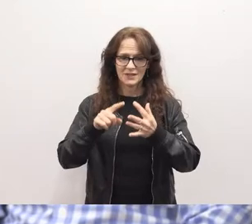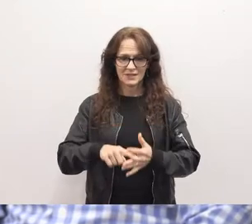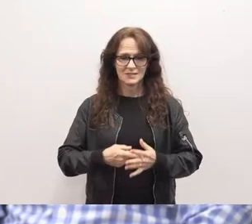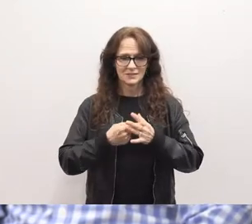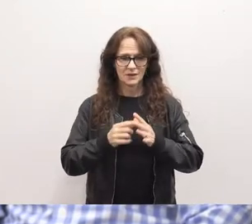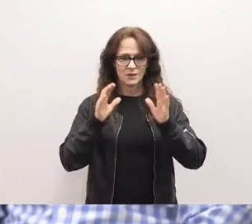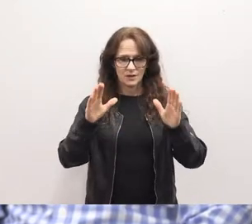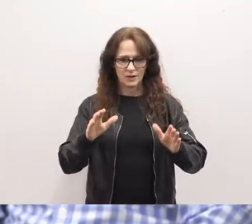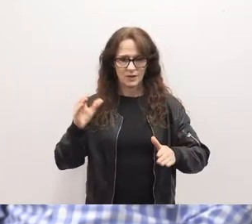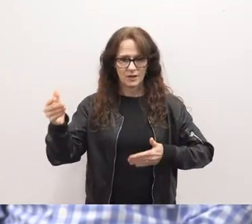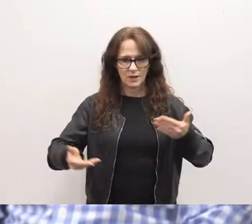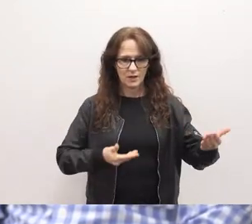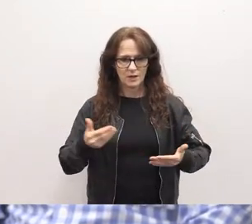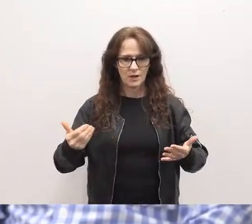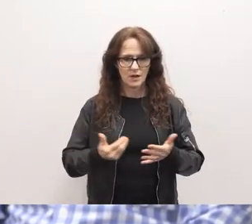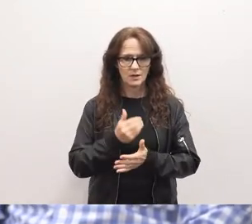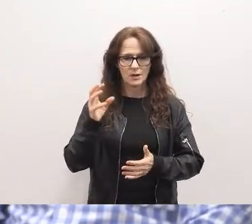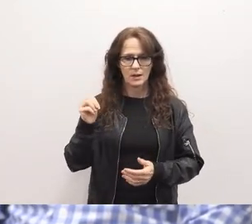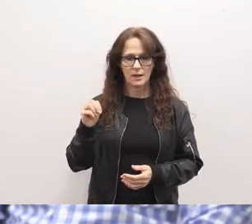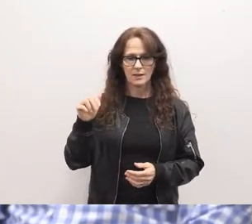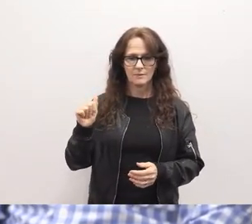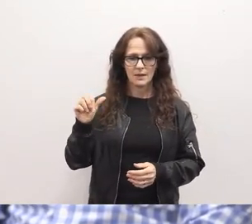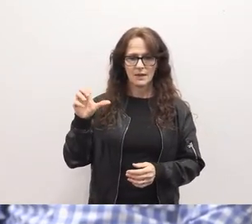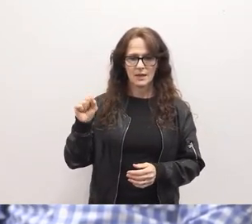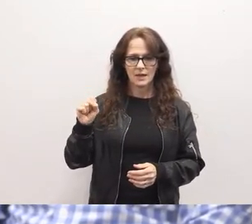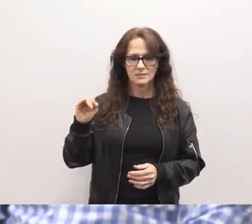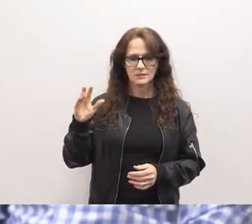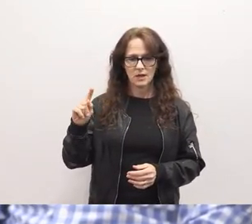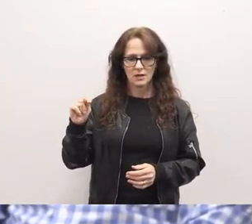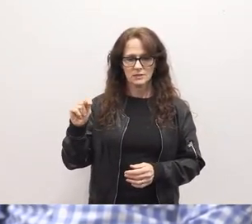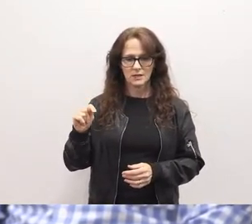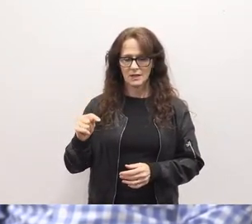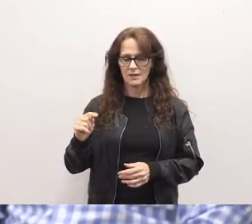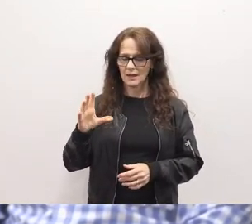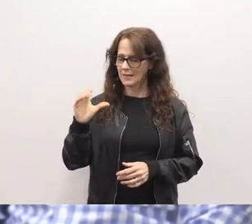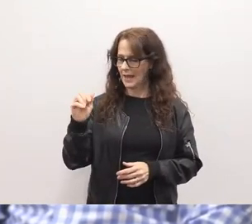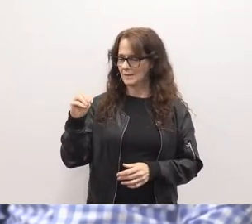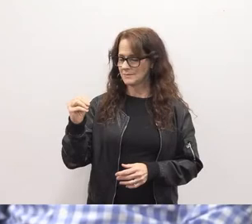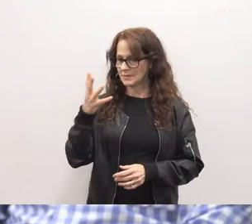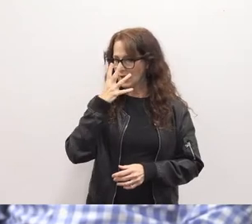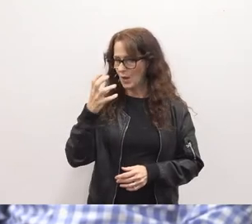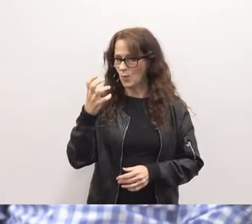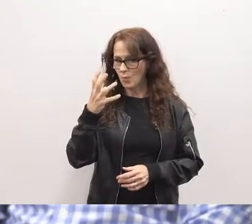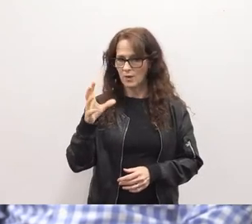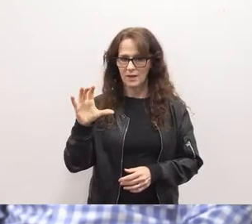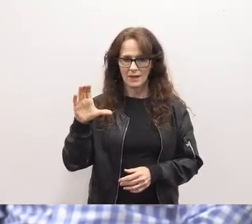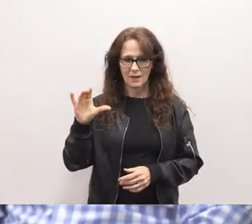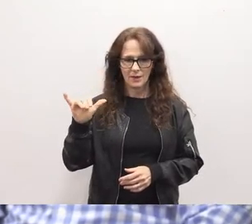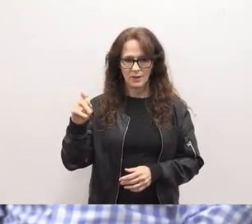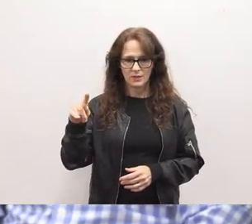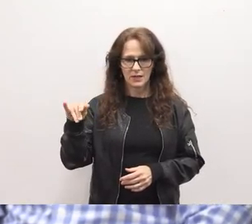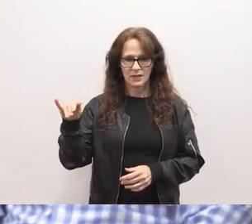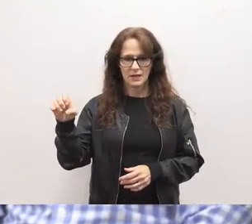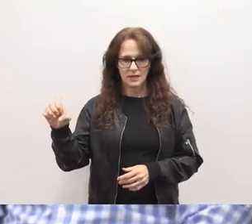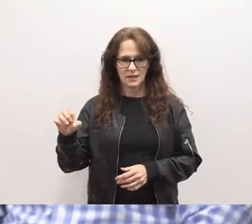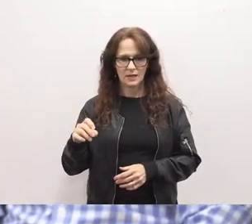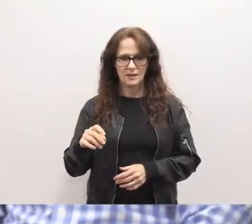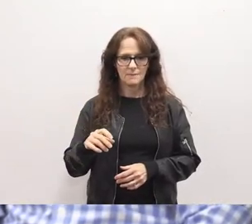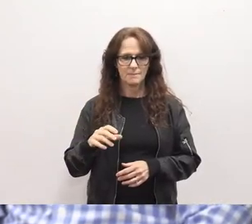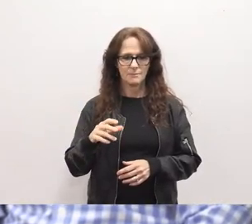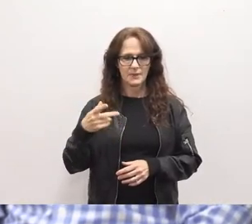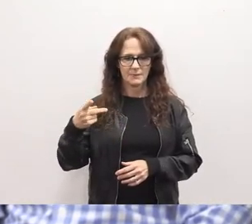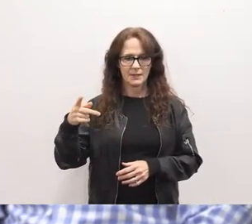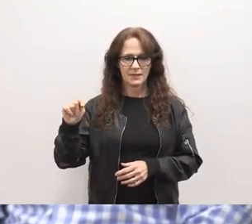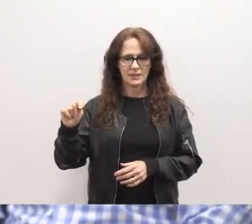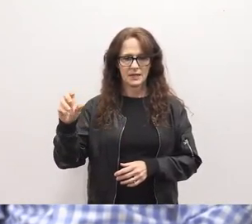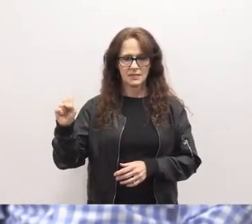great introducing our new mascot, CAMS Coyotes. And then administration, ASB, and PTSO, our